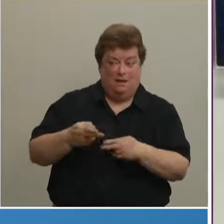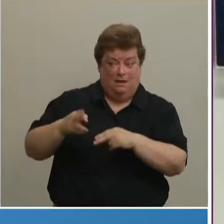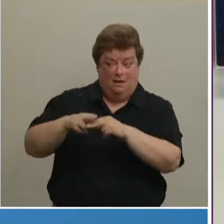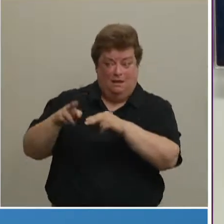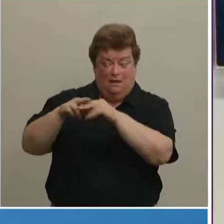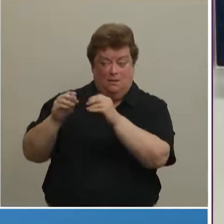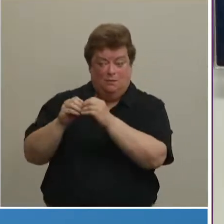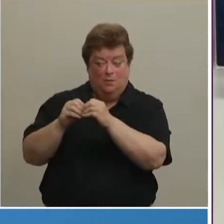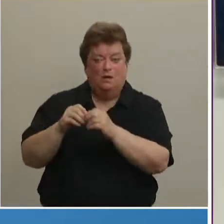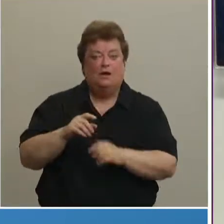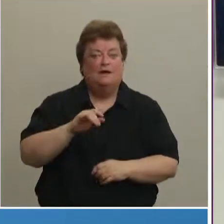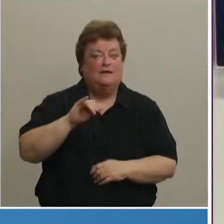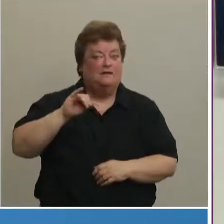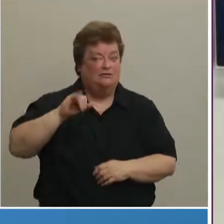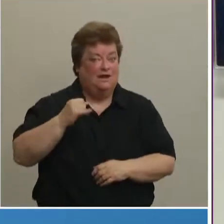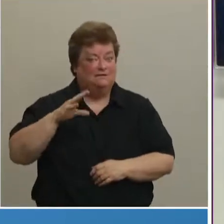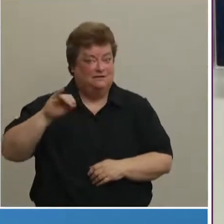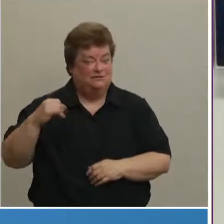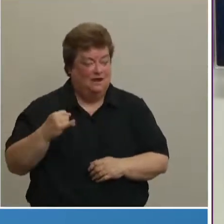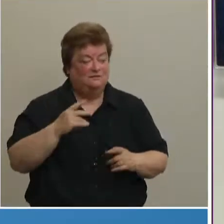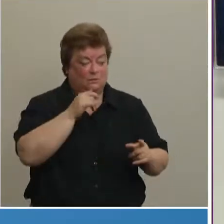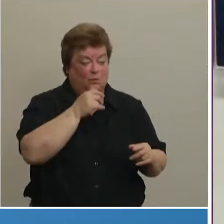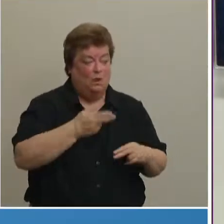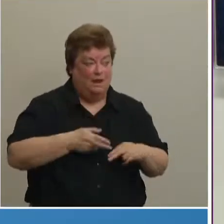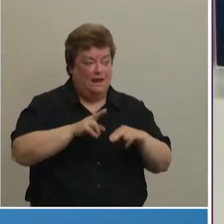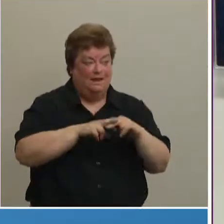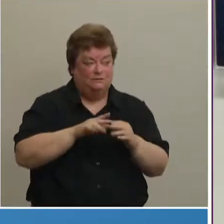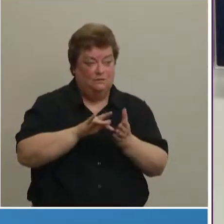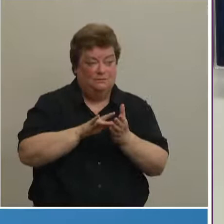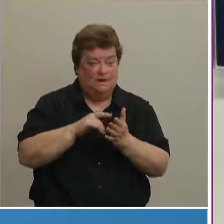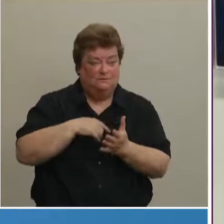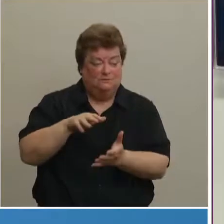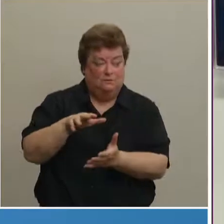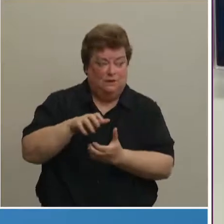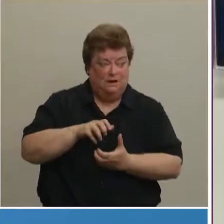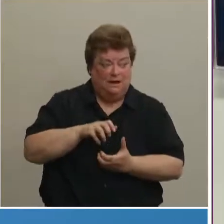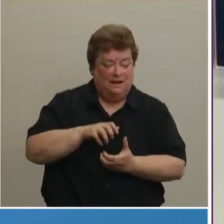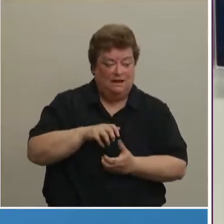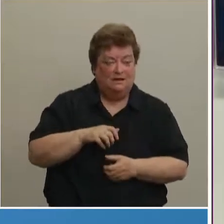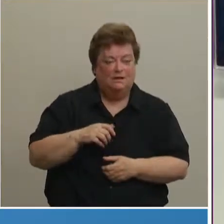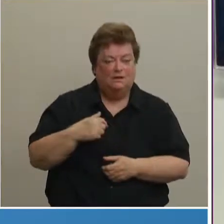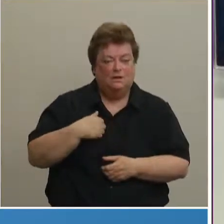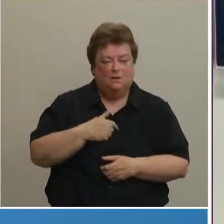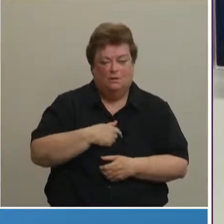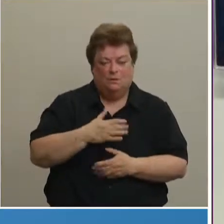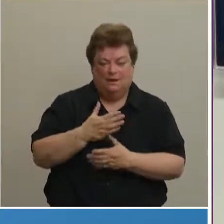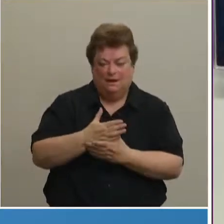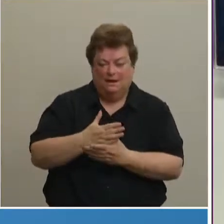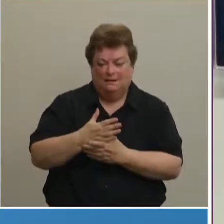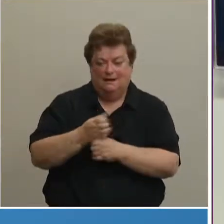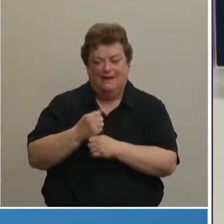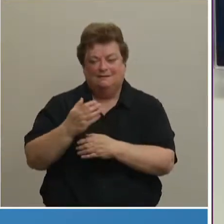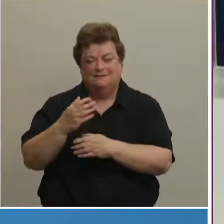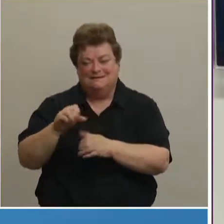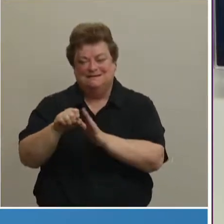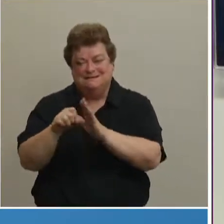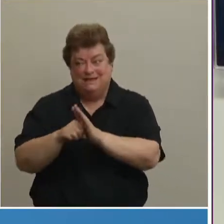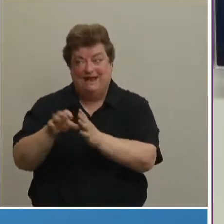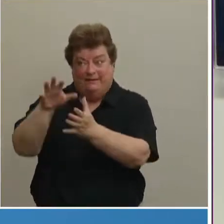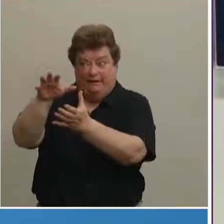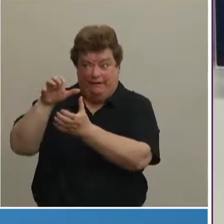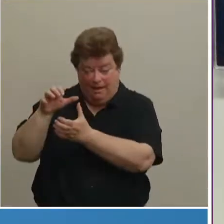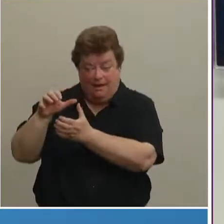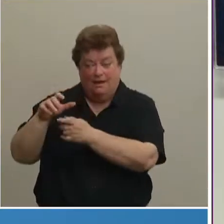were extra doses that, because a number came into the state, but they allocated